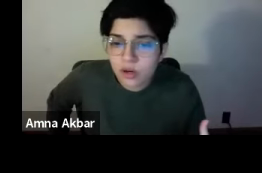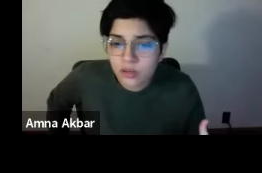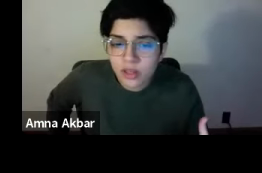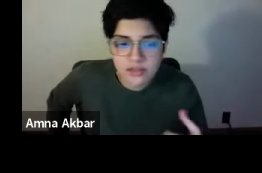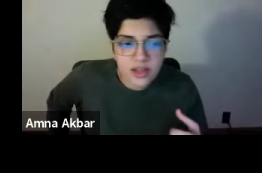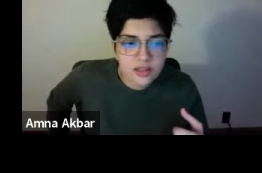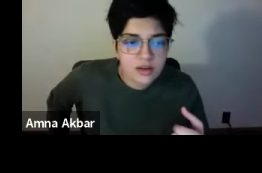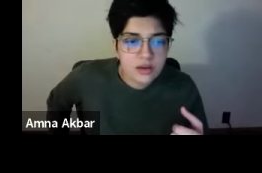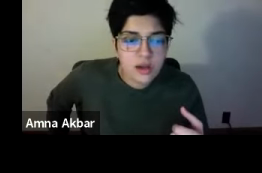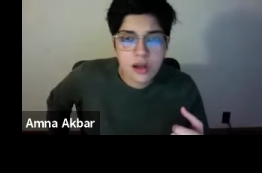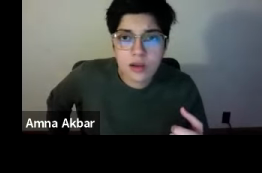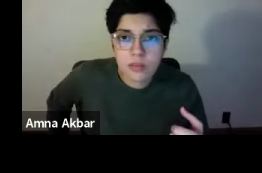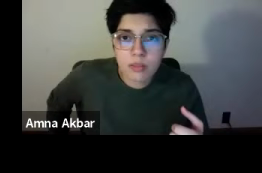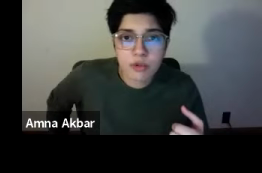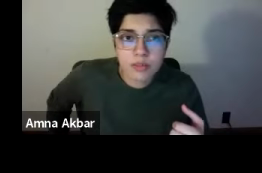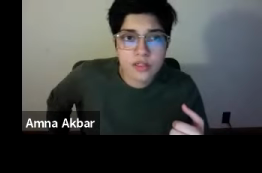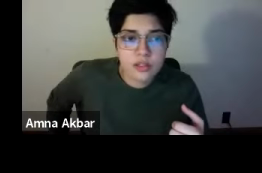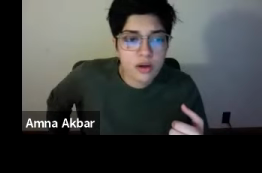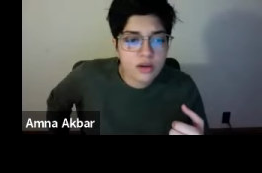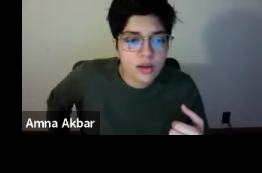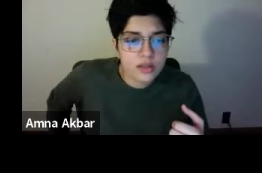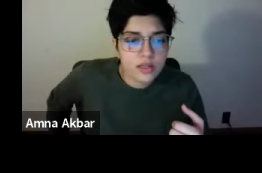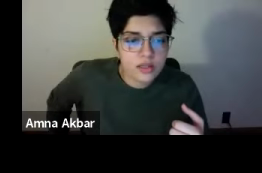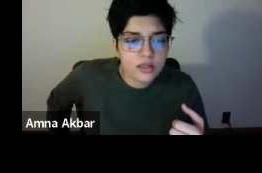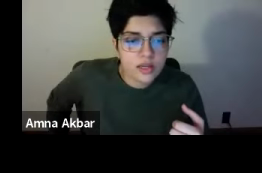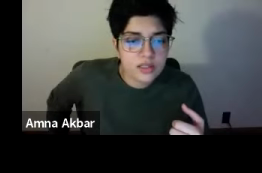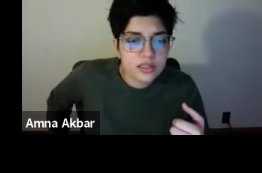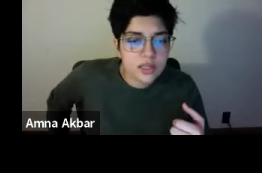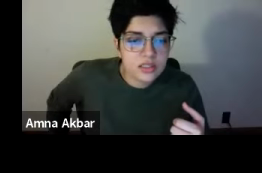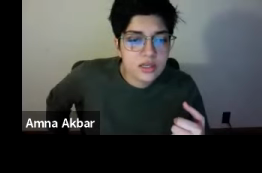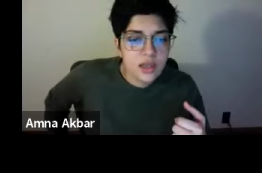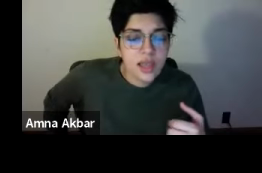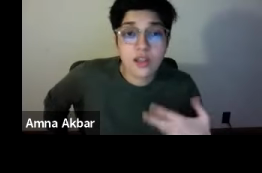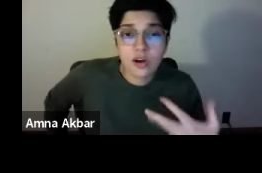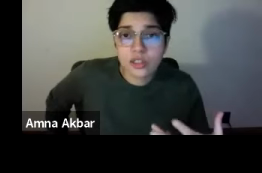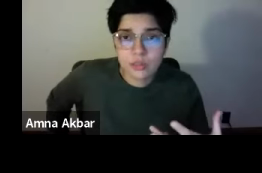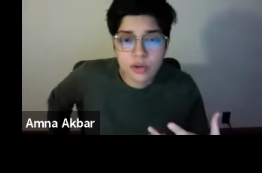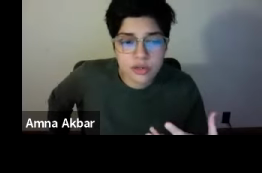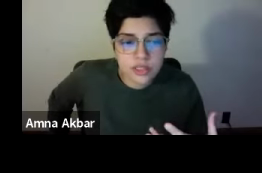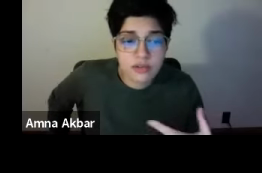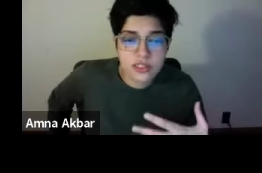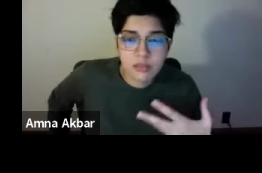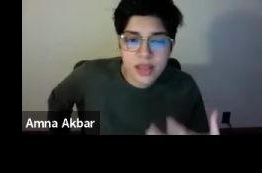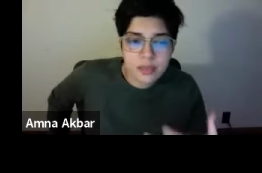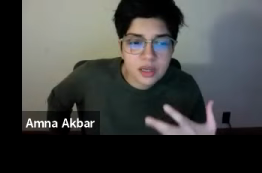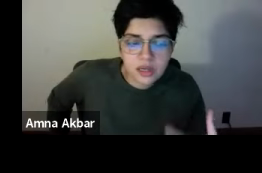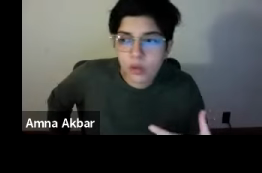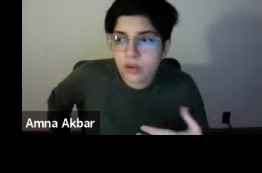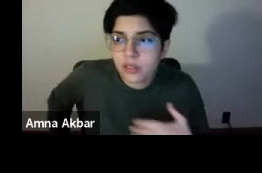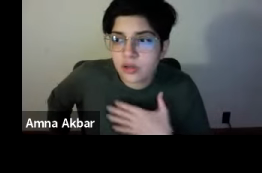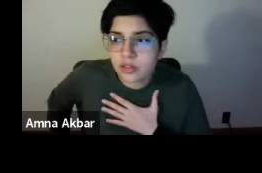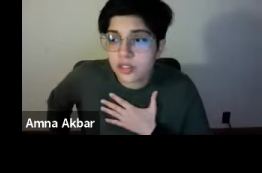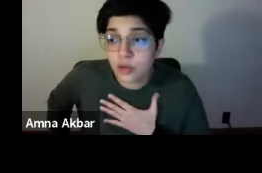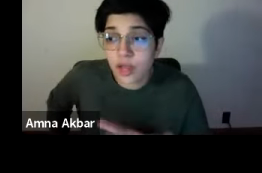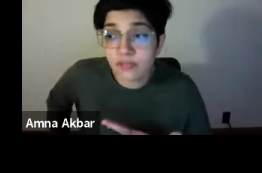about work, right? The fact that employment is so underregulated in the United States, and large employers like, for example, Amazon and